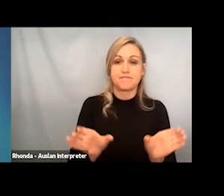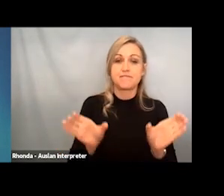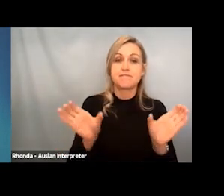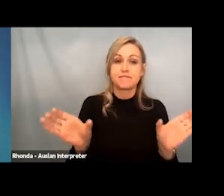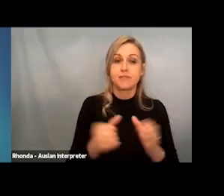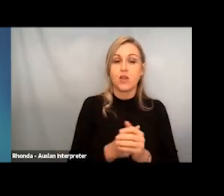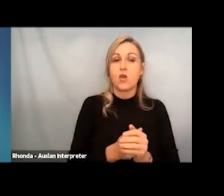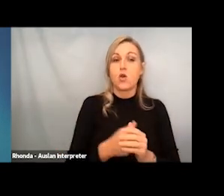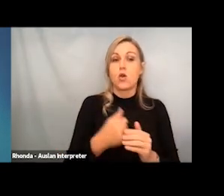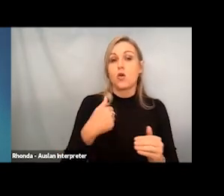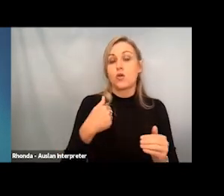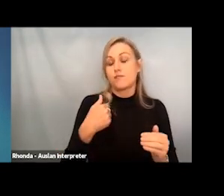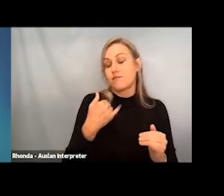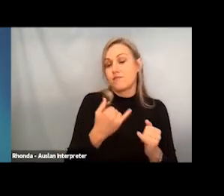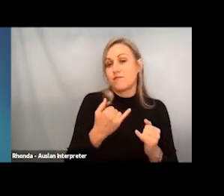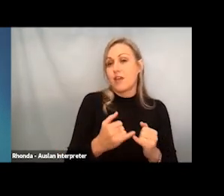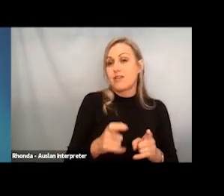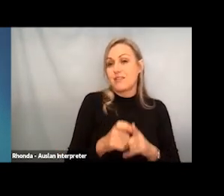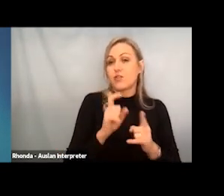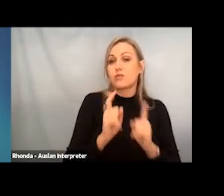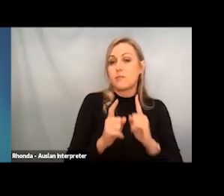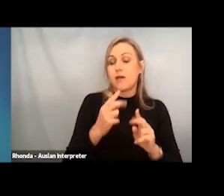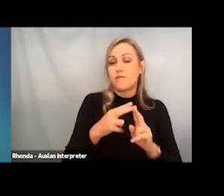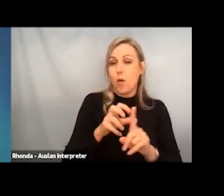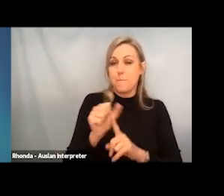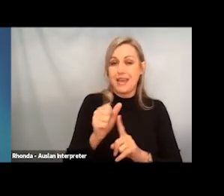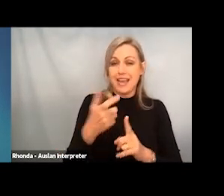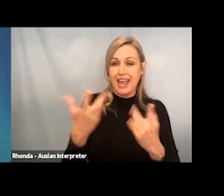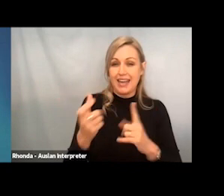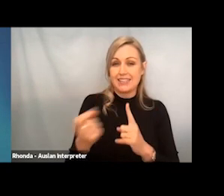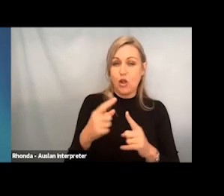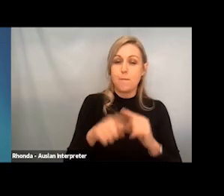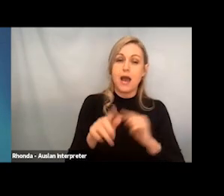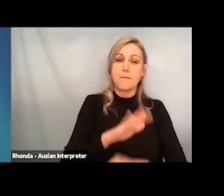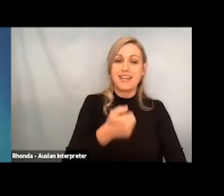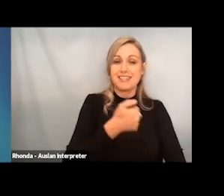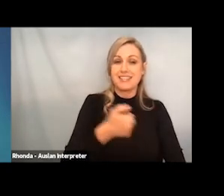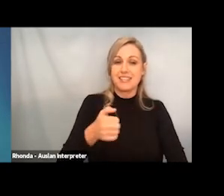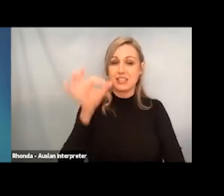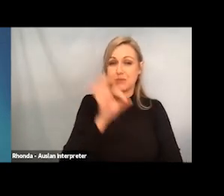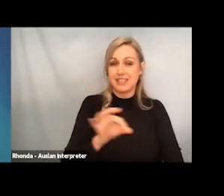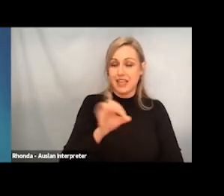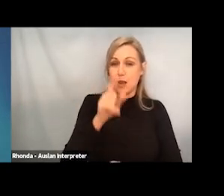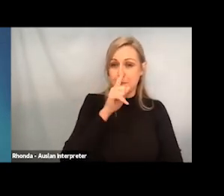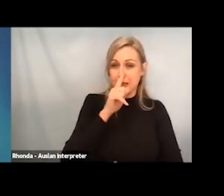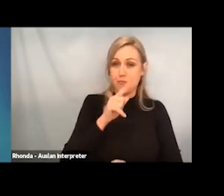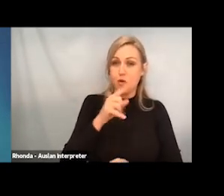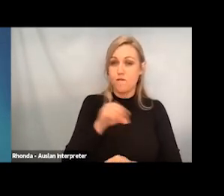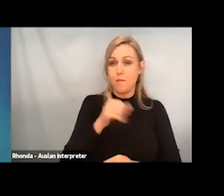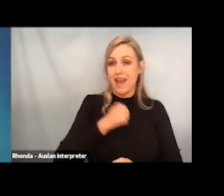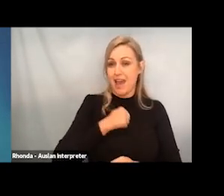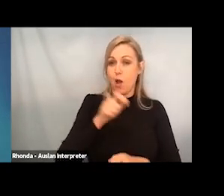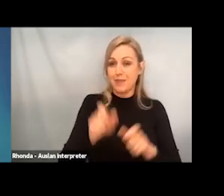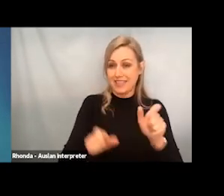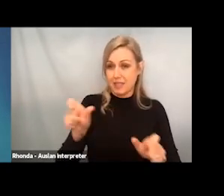trials, but makes it very hard to pick up a signal. You'll see that on average, 66% of the doses were taken by our participants.